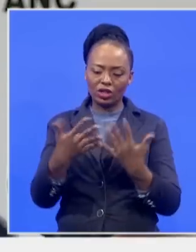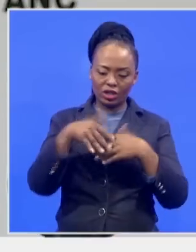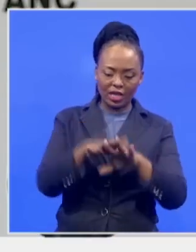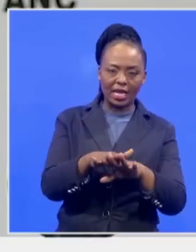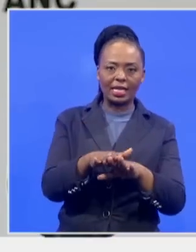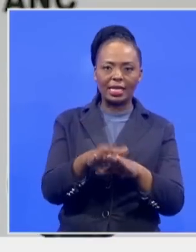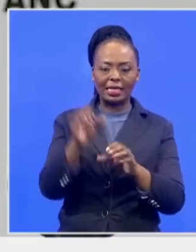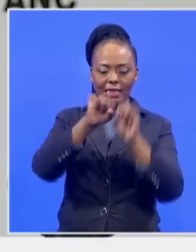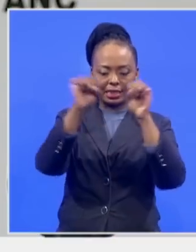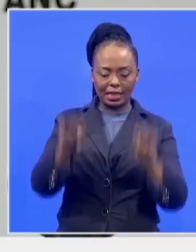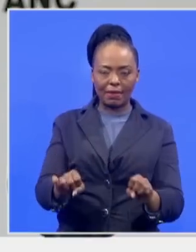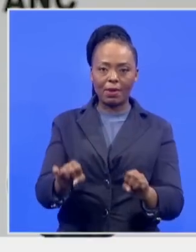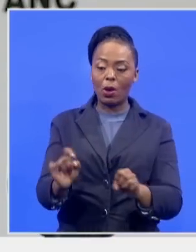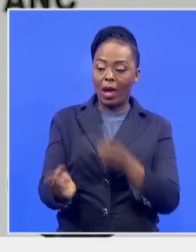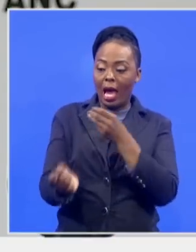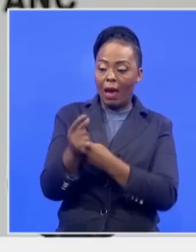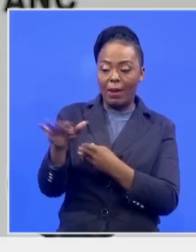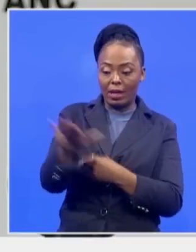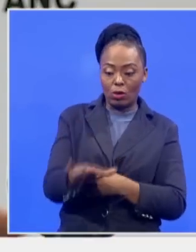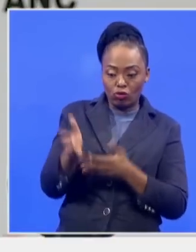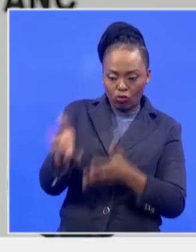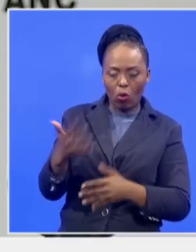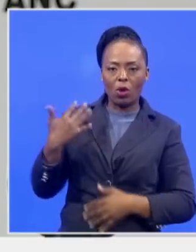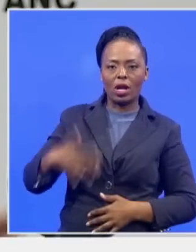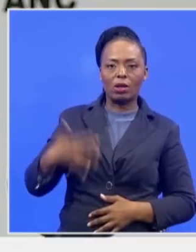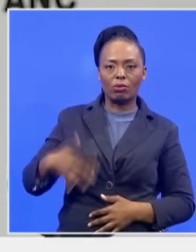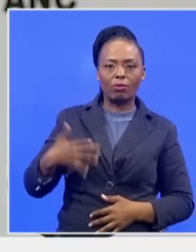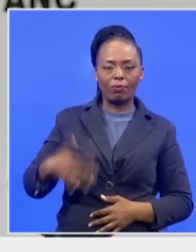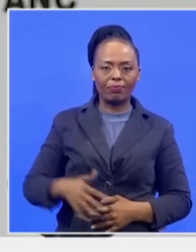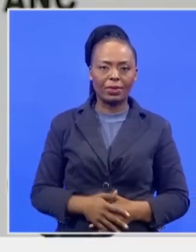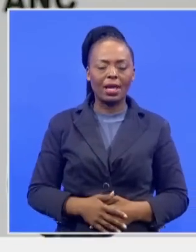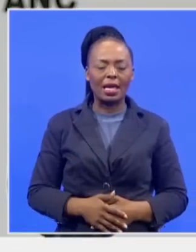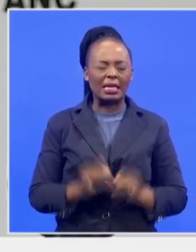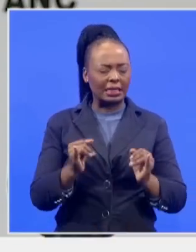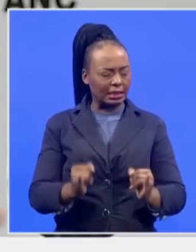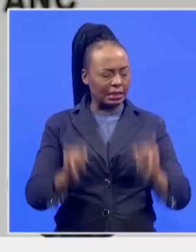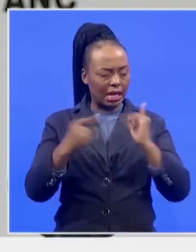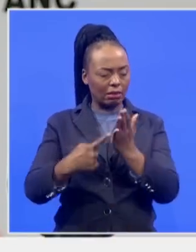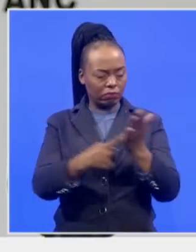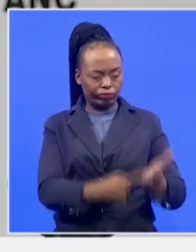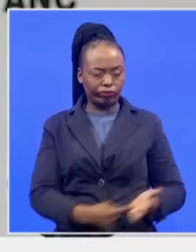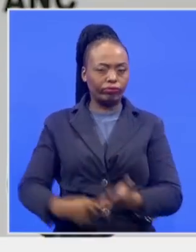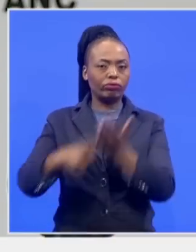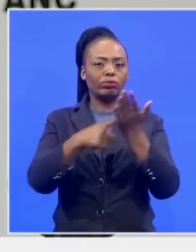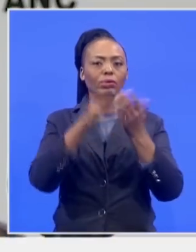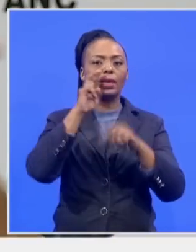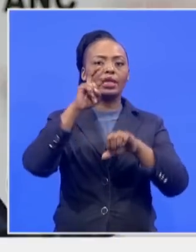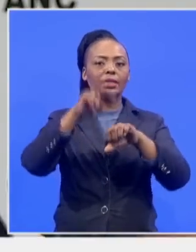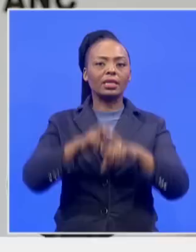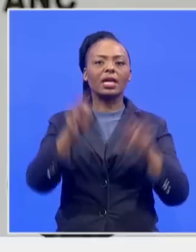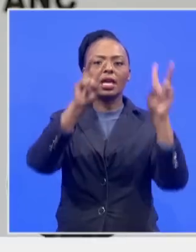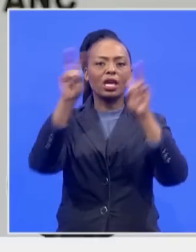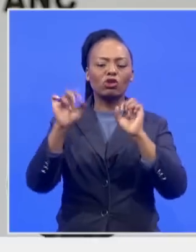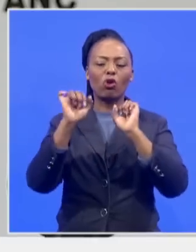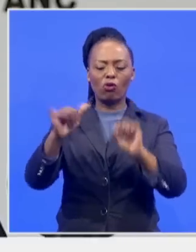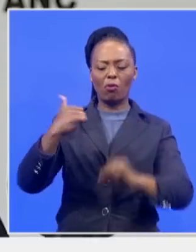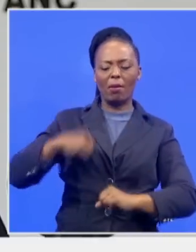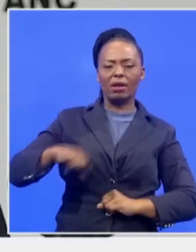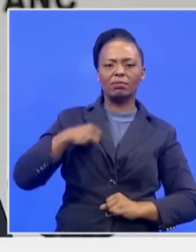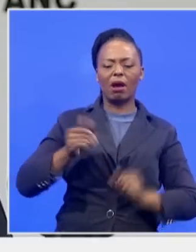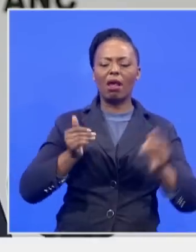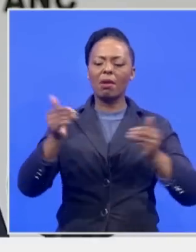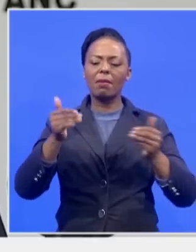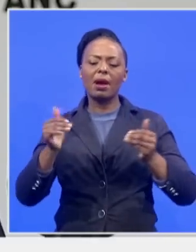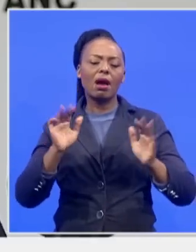happening in eThekwini. We need a serious conversation around the municipal system we